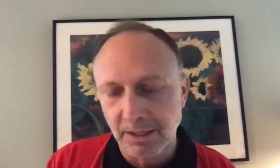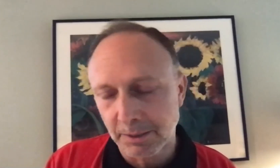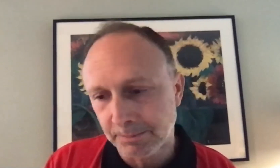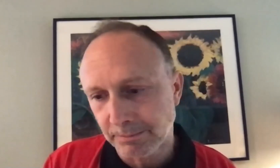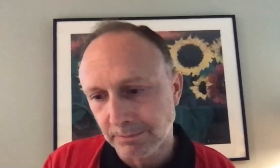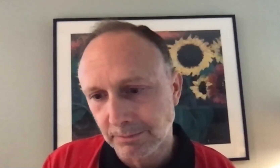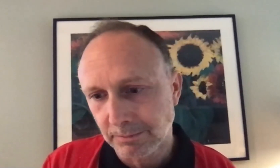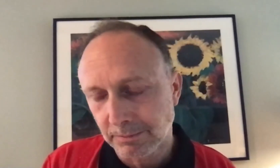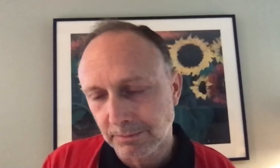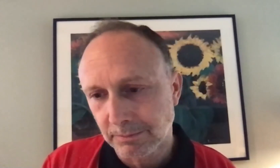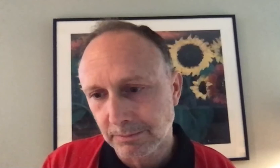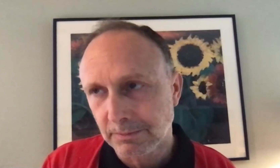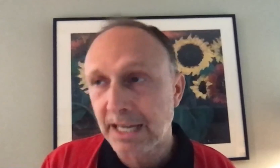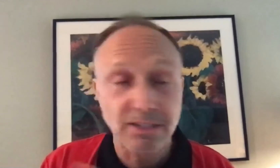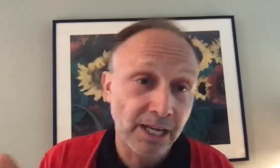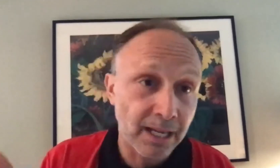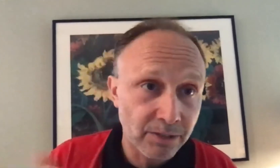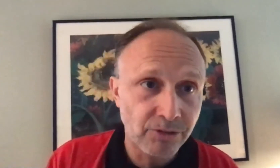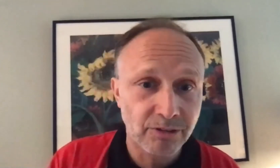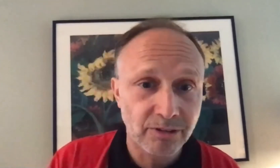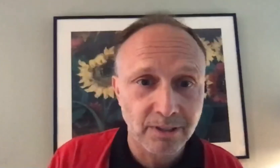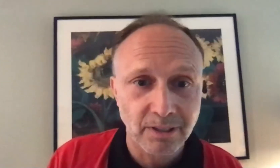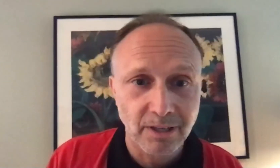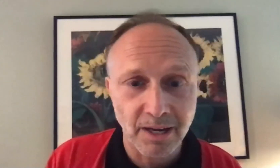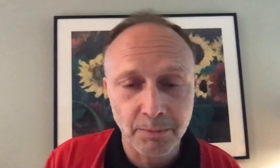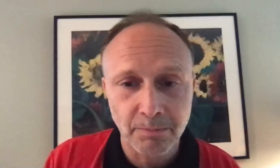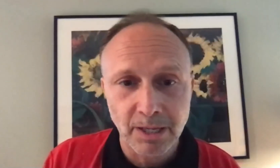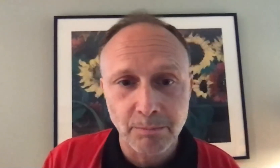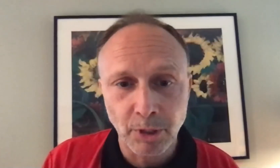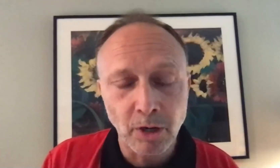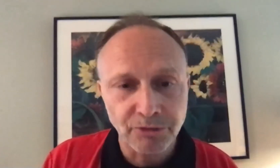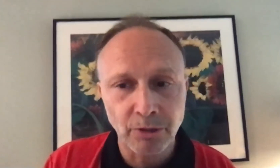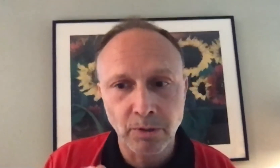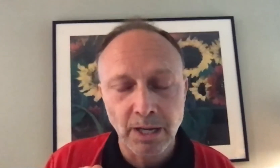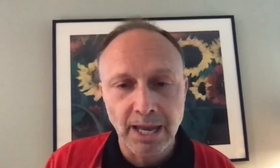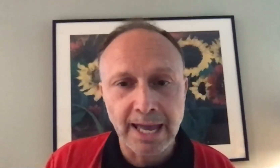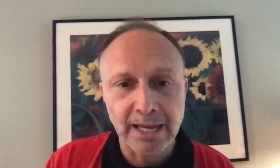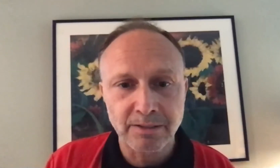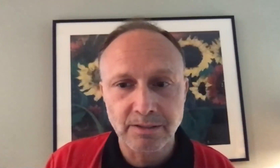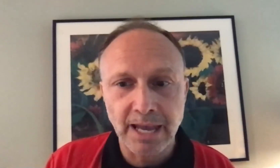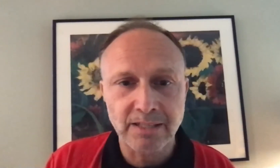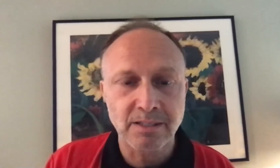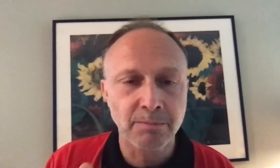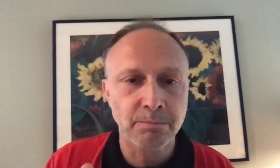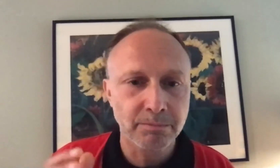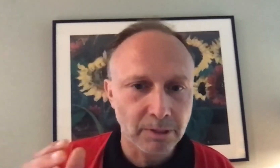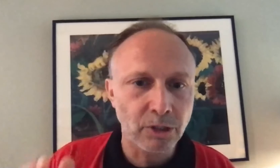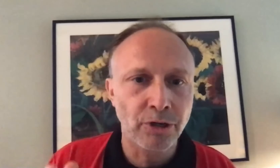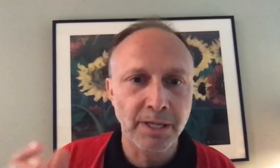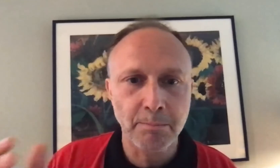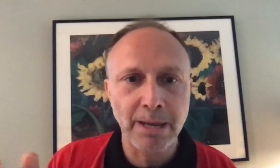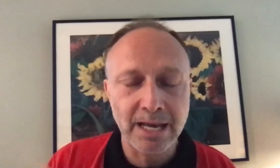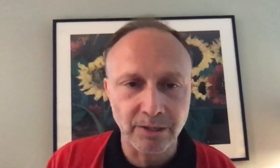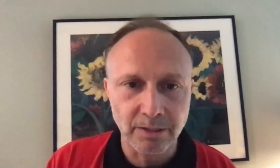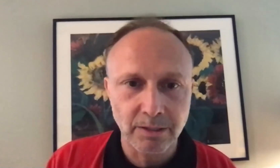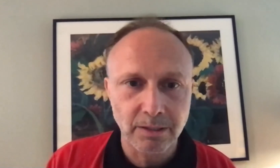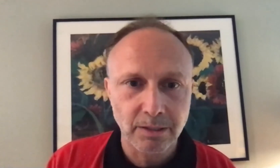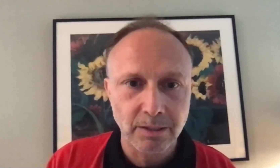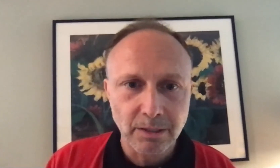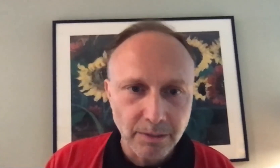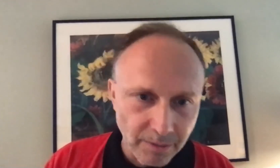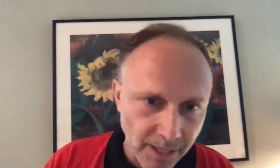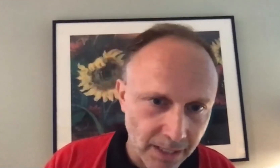margins, then your building works better for everyone. That's how we try to approach learning, and